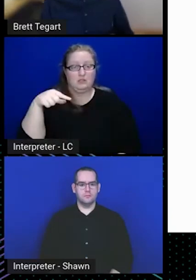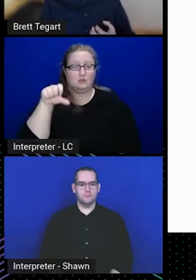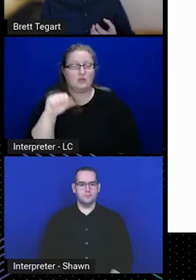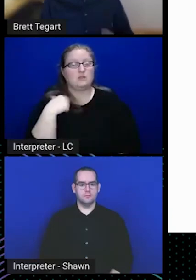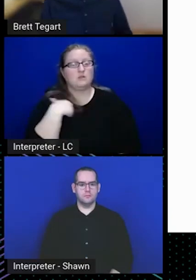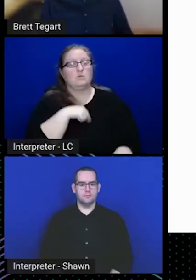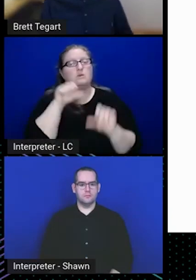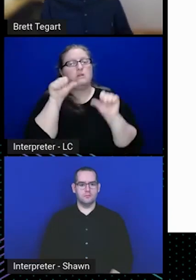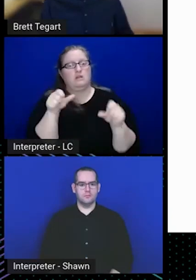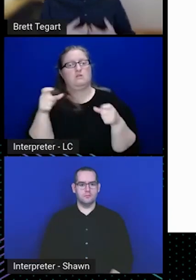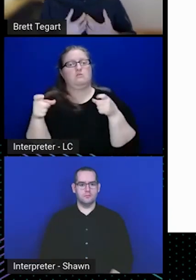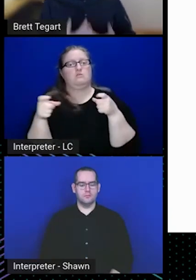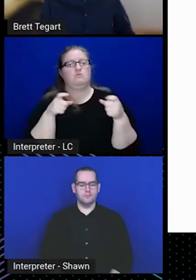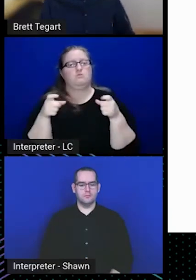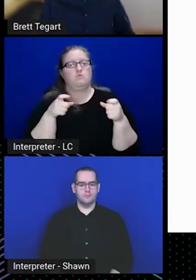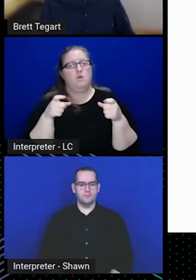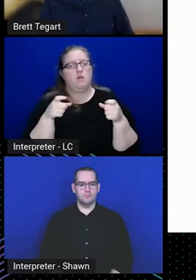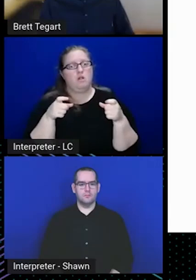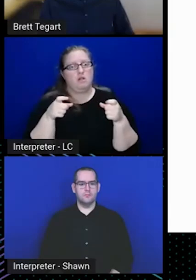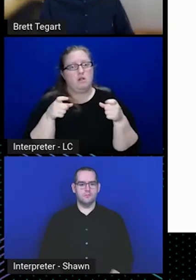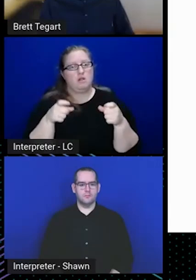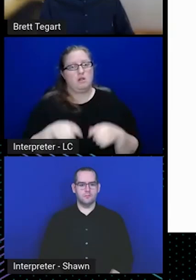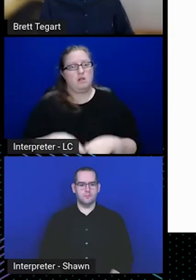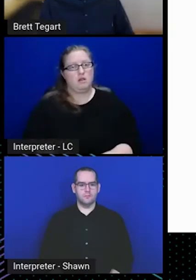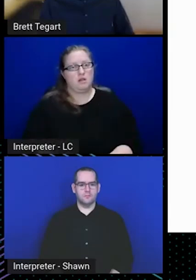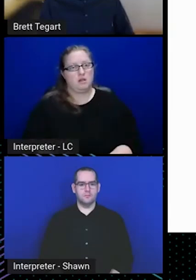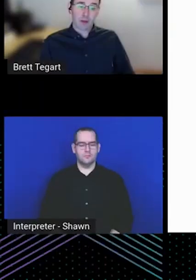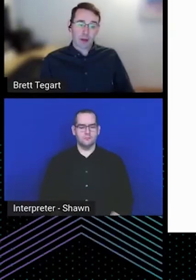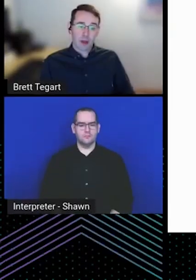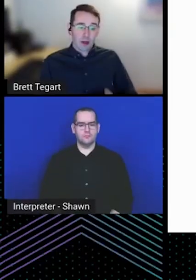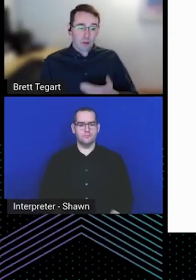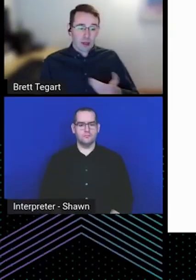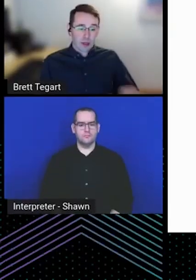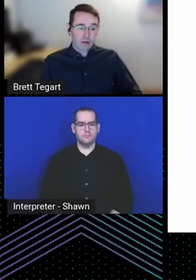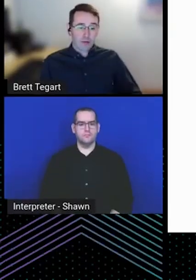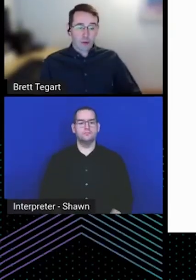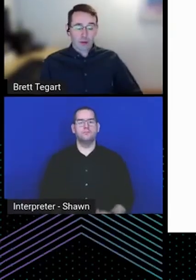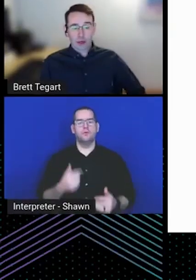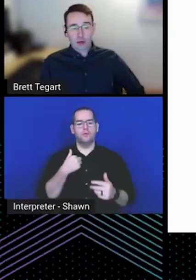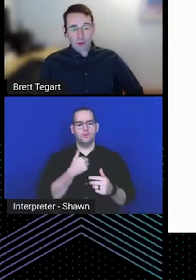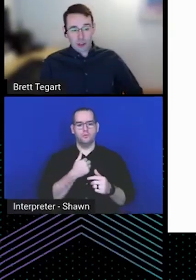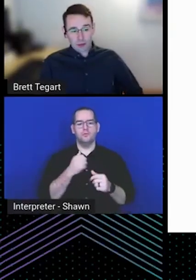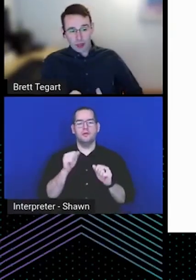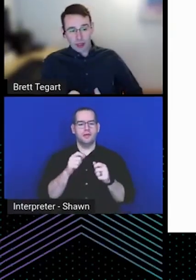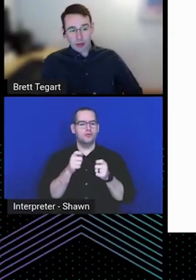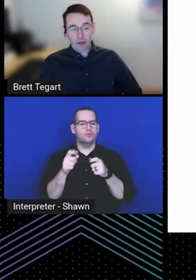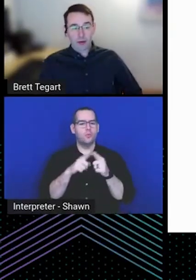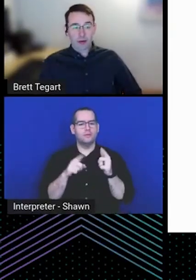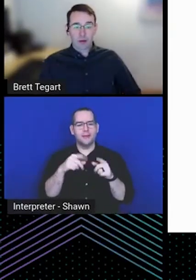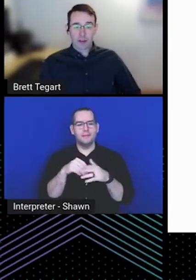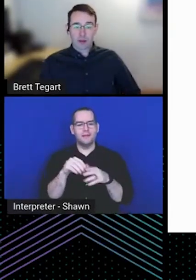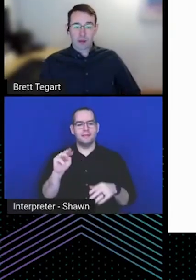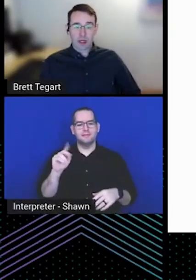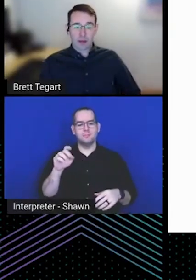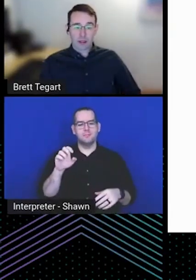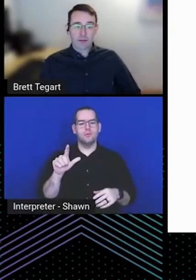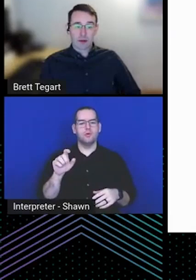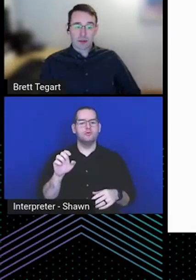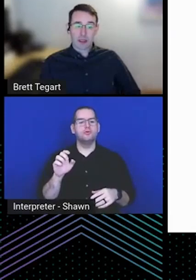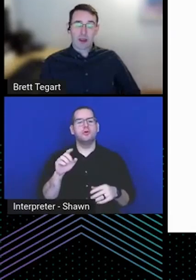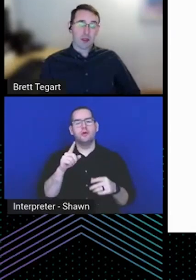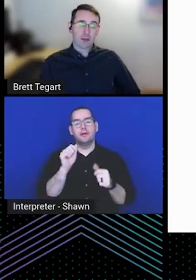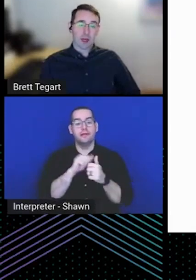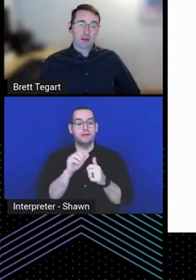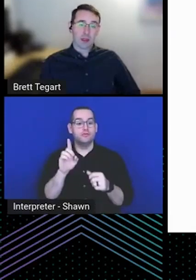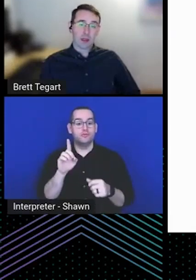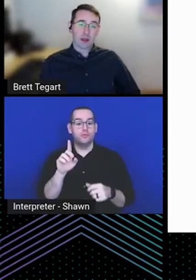to control what can be done with this module. We can enforce encryption by including, for example, by default, a KMS